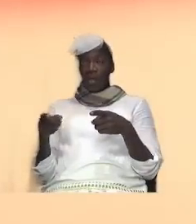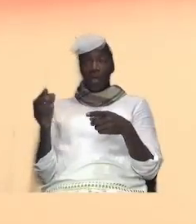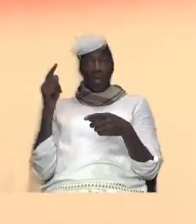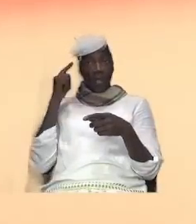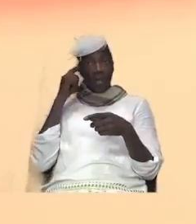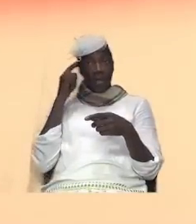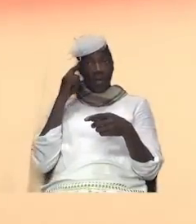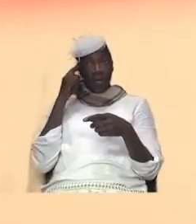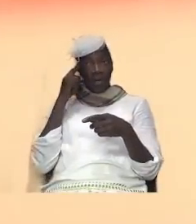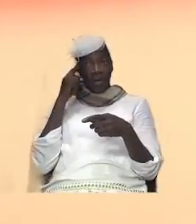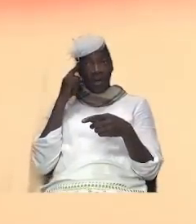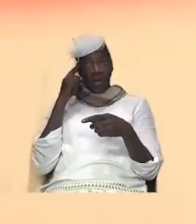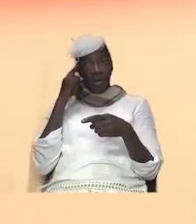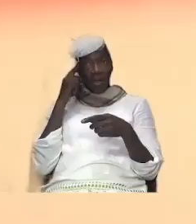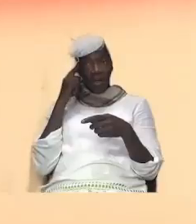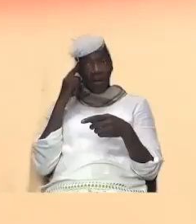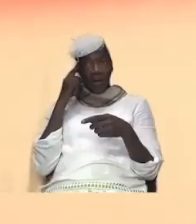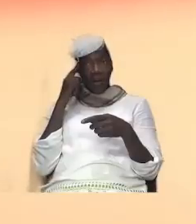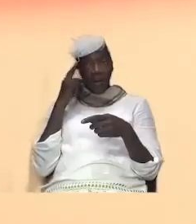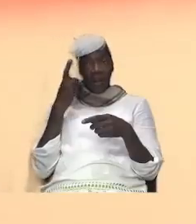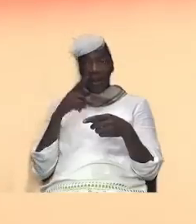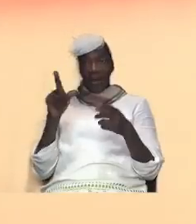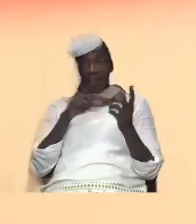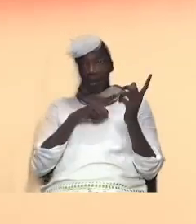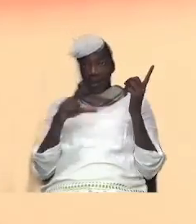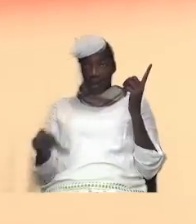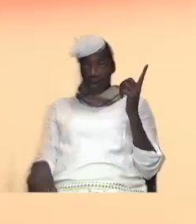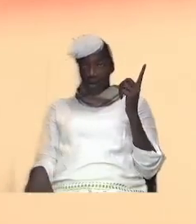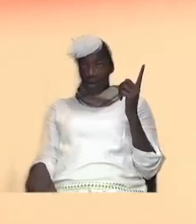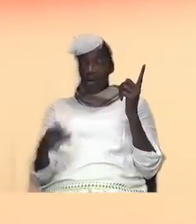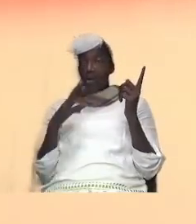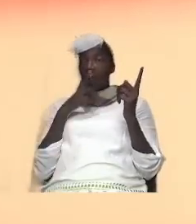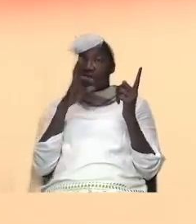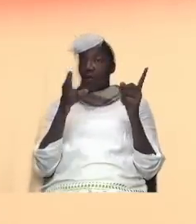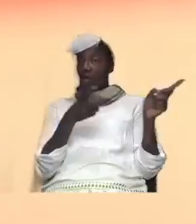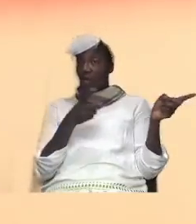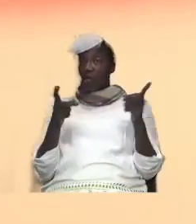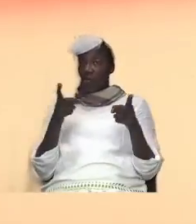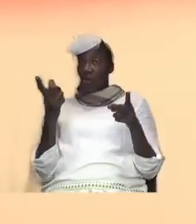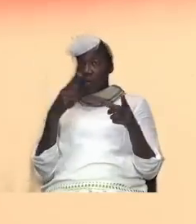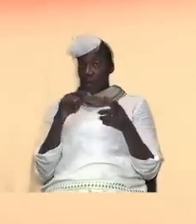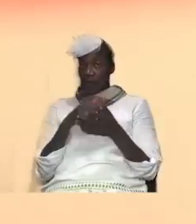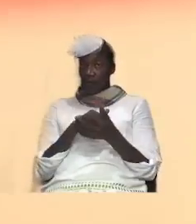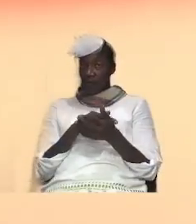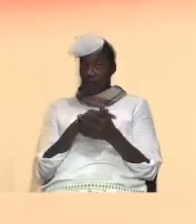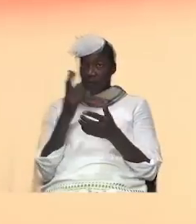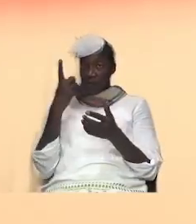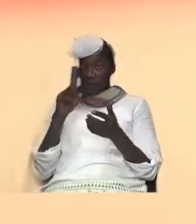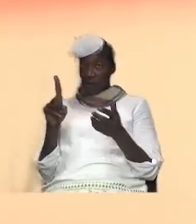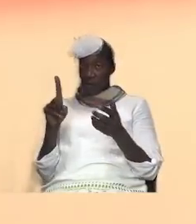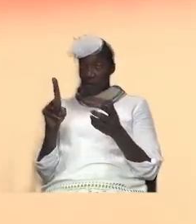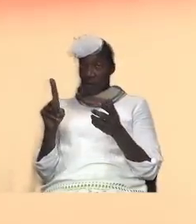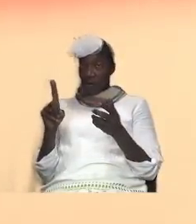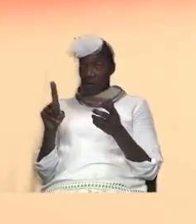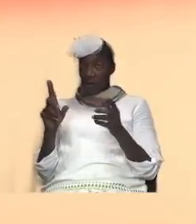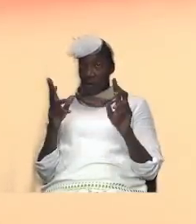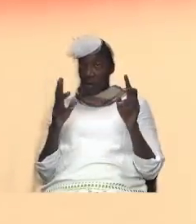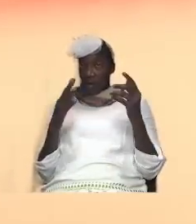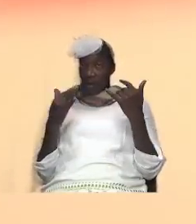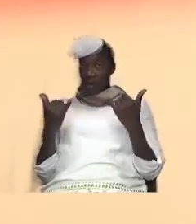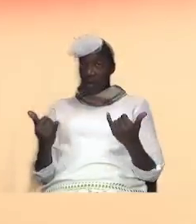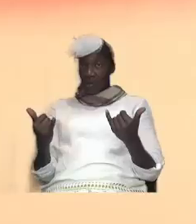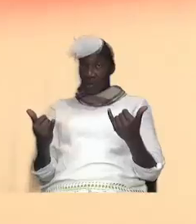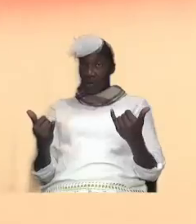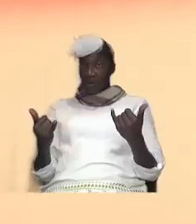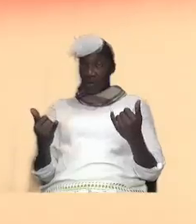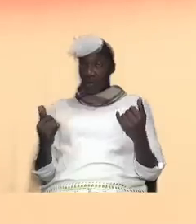knowing that it is the Lord you're really doing it for? That is how we need to treat the